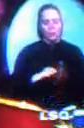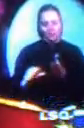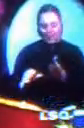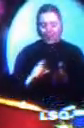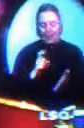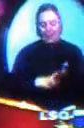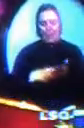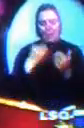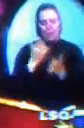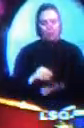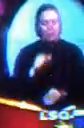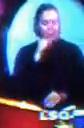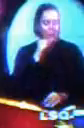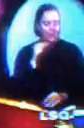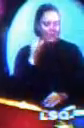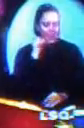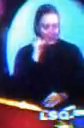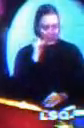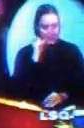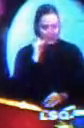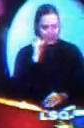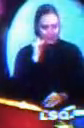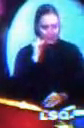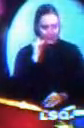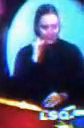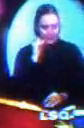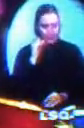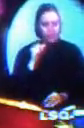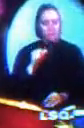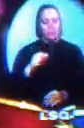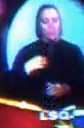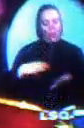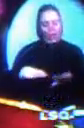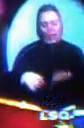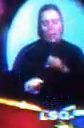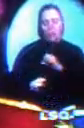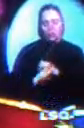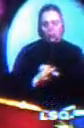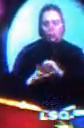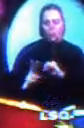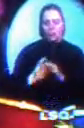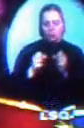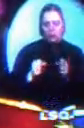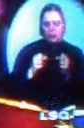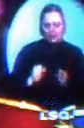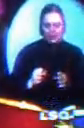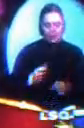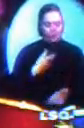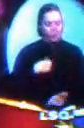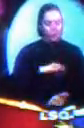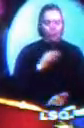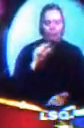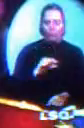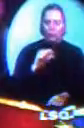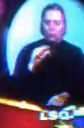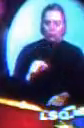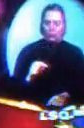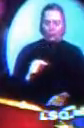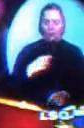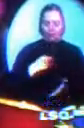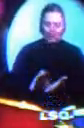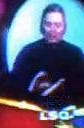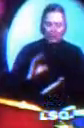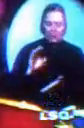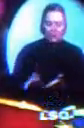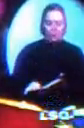be processed as expeditiously as possible. I can also say this, as this government has made unprecedented